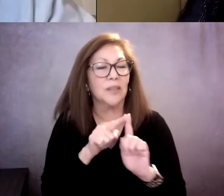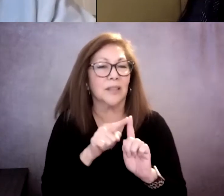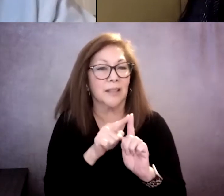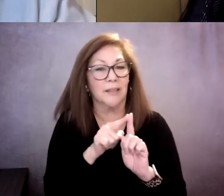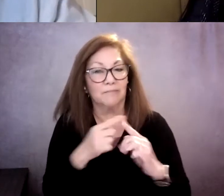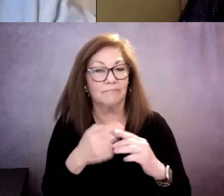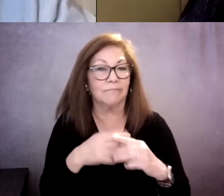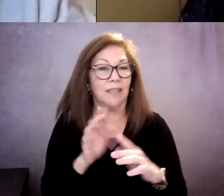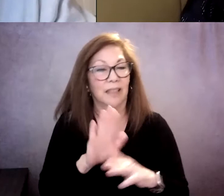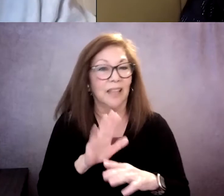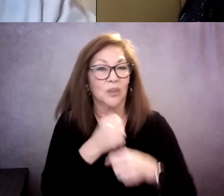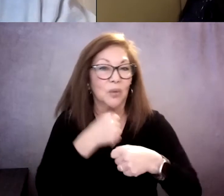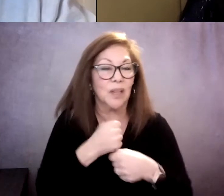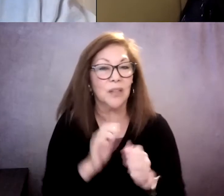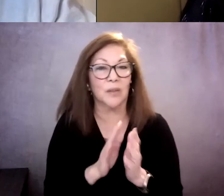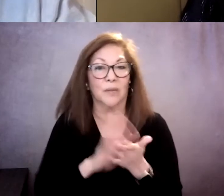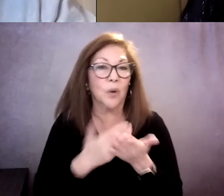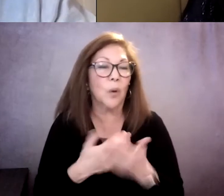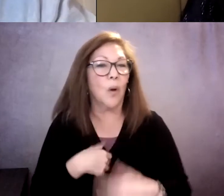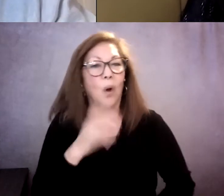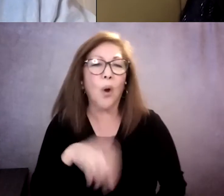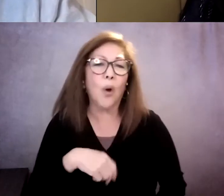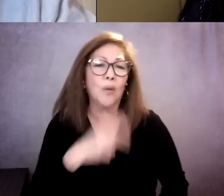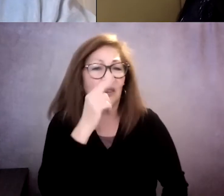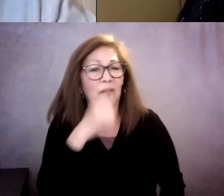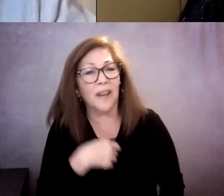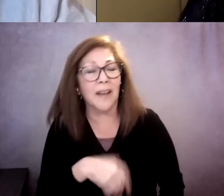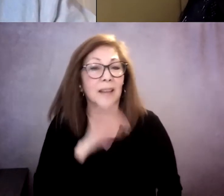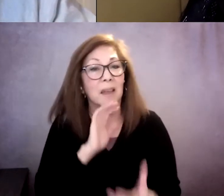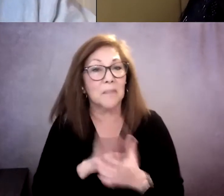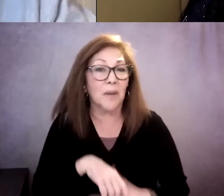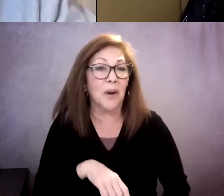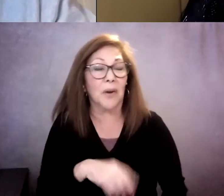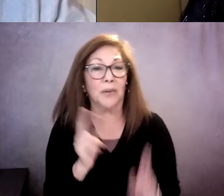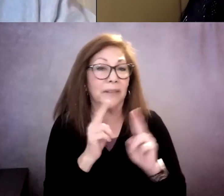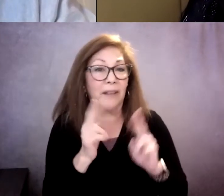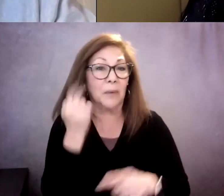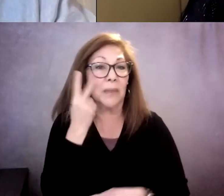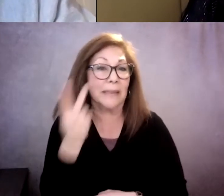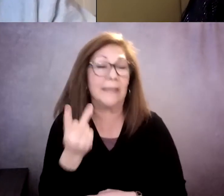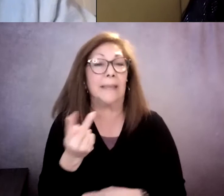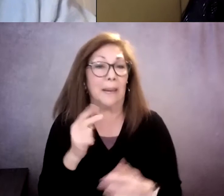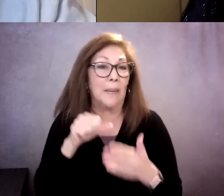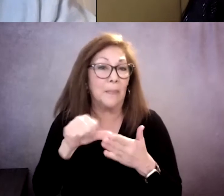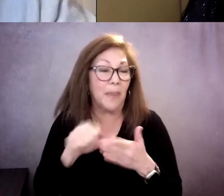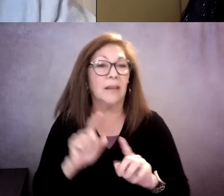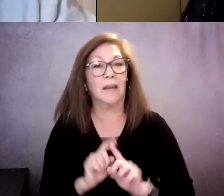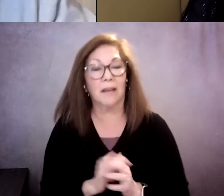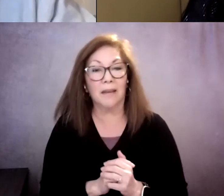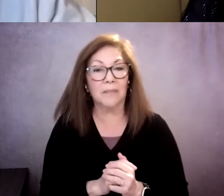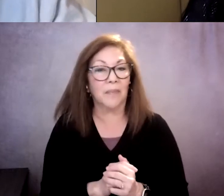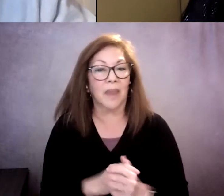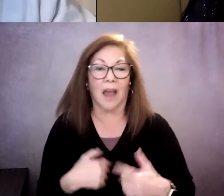its creation. They say, oh, so funny, this marital tiff that we all see on the page, right? And